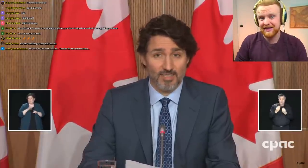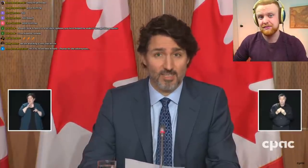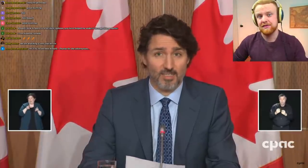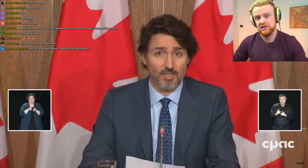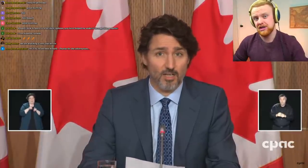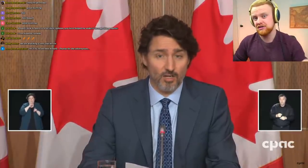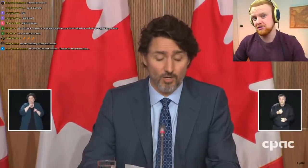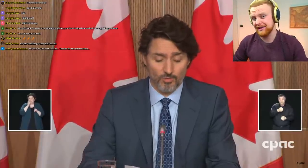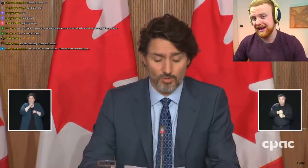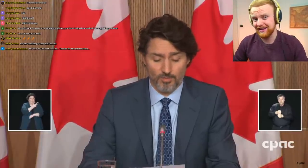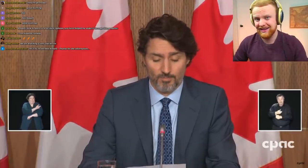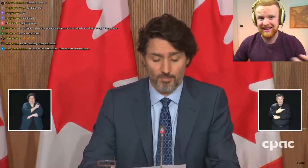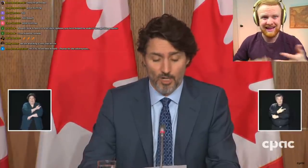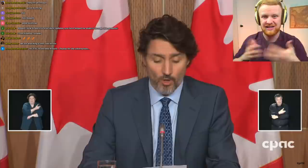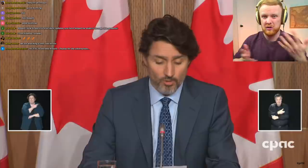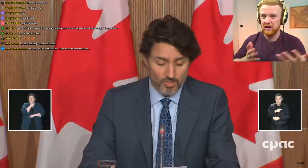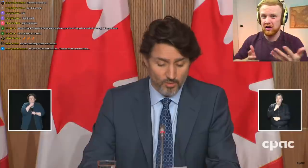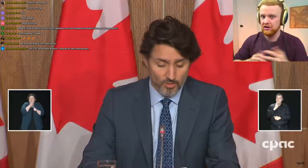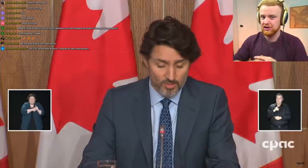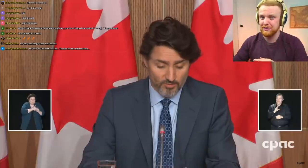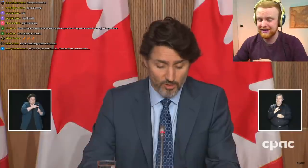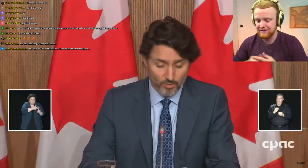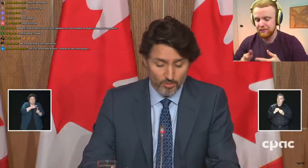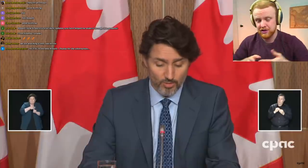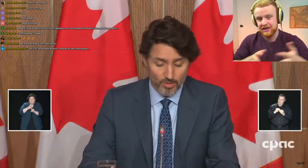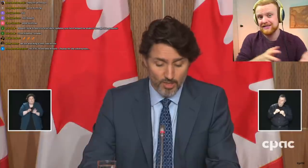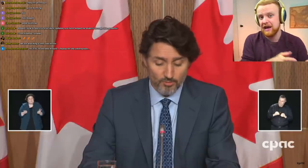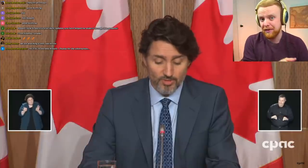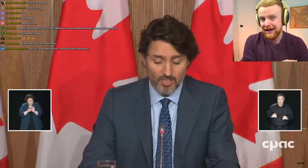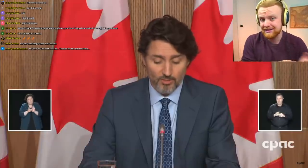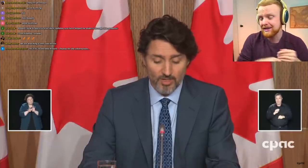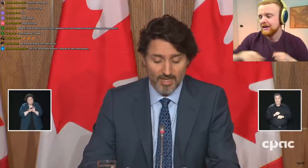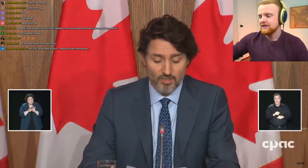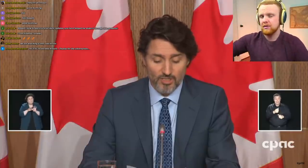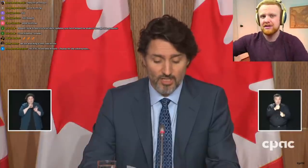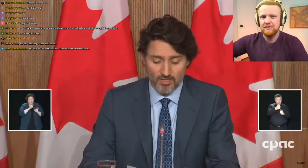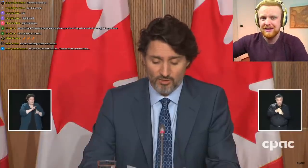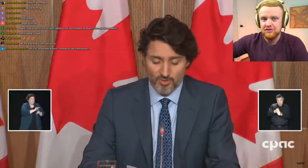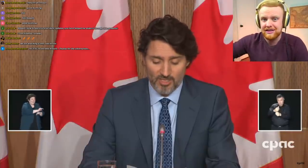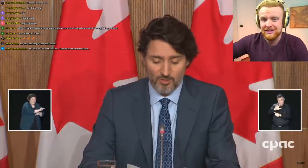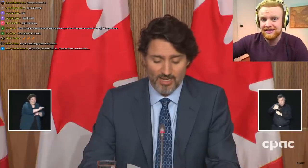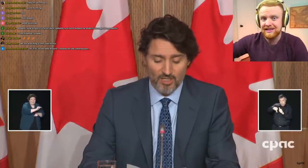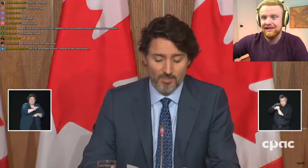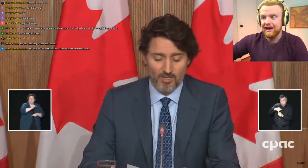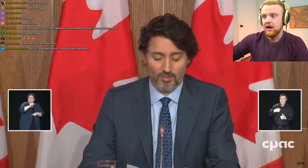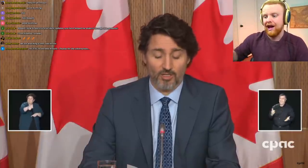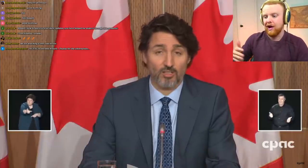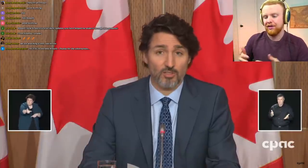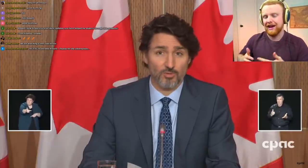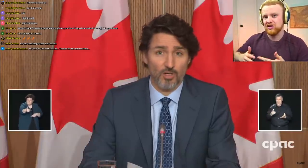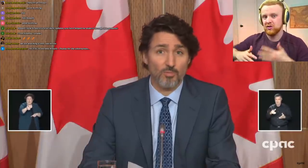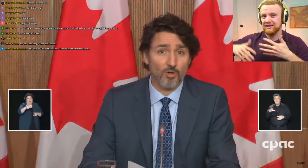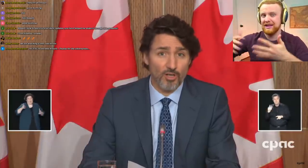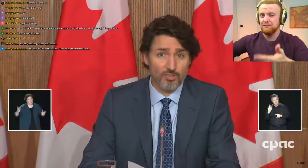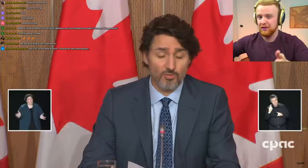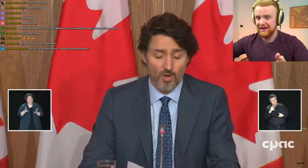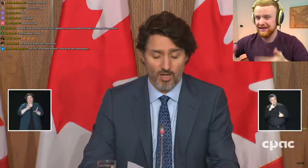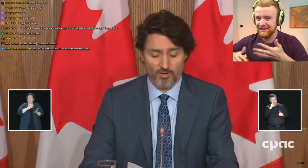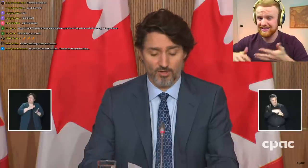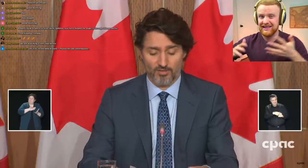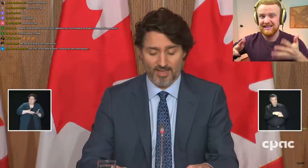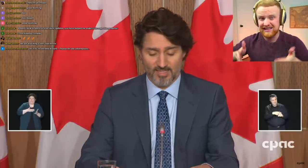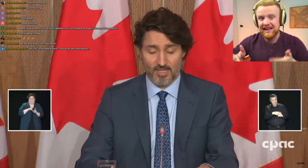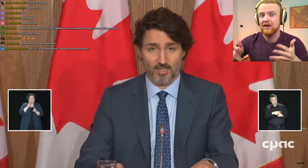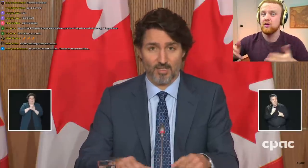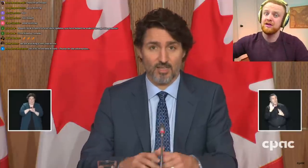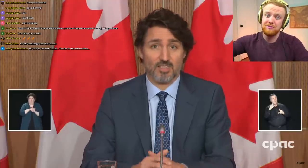legislation to make some of those changes a reality. They can't do it all just because the budget has now passed. So it's going to be interesting to see, like, how are they actually going to implement the